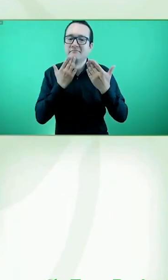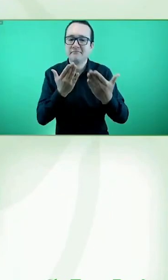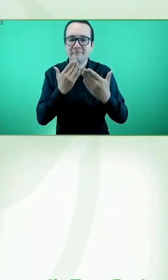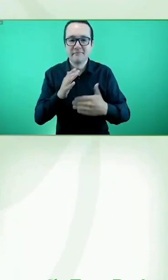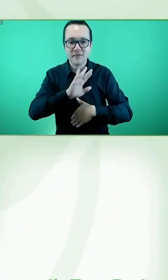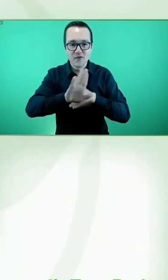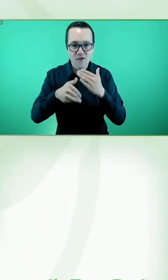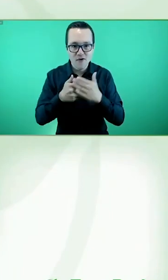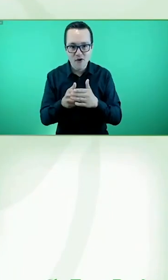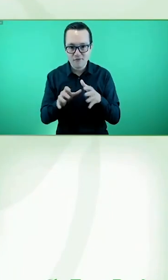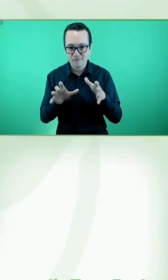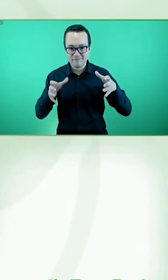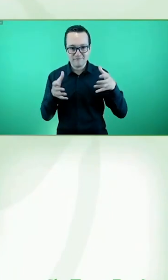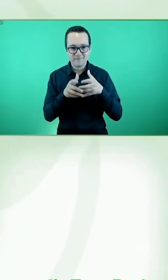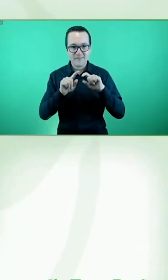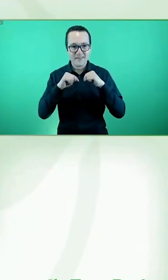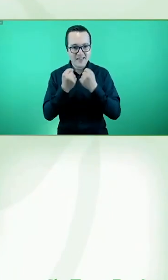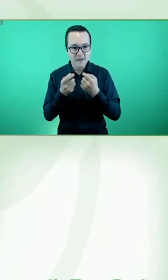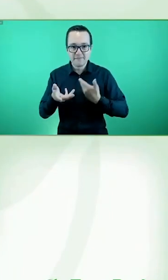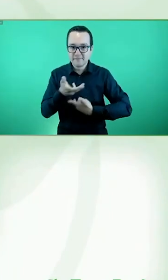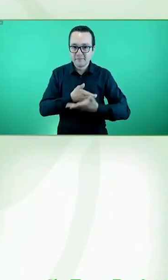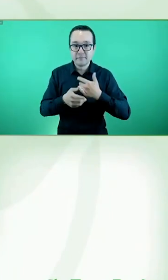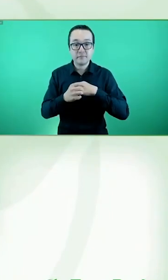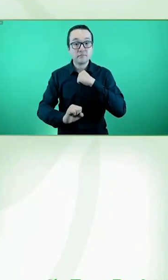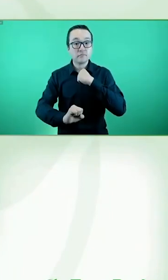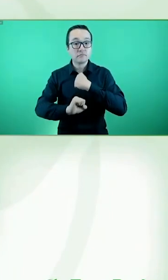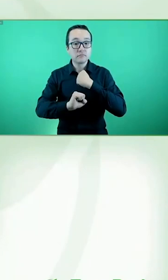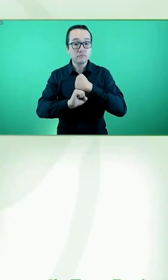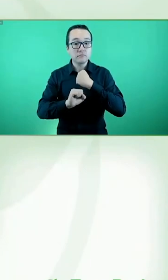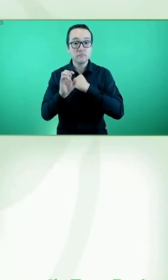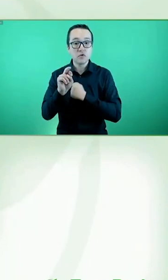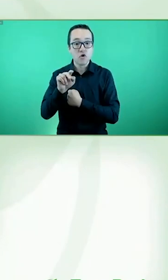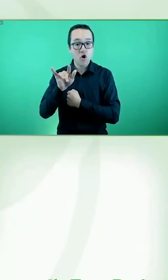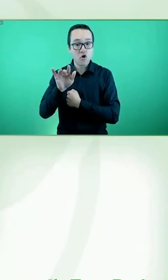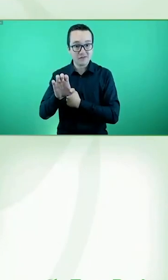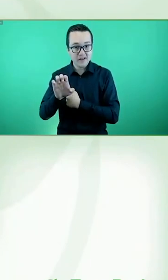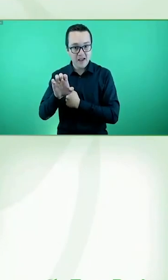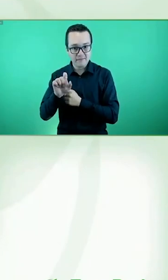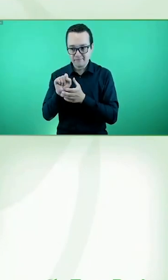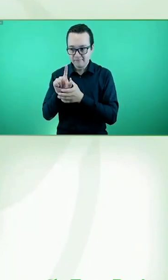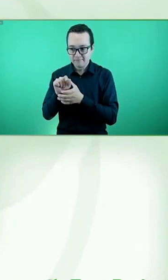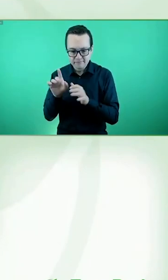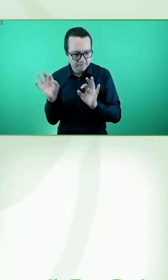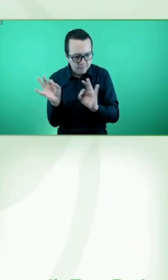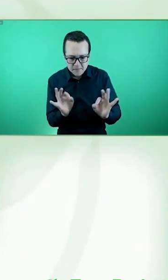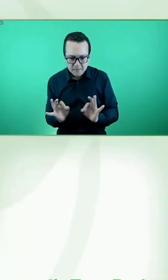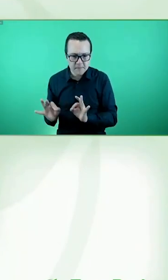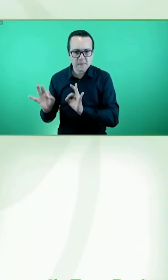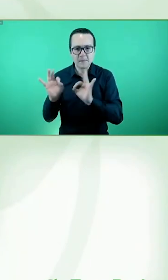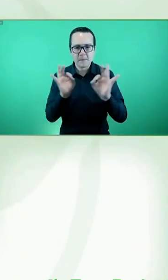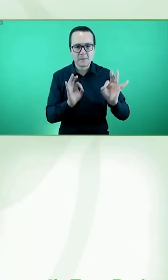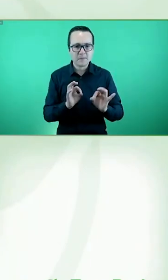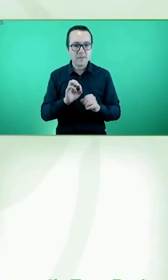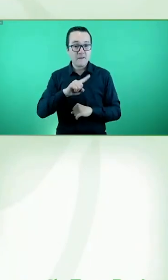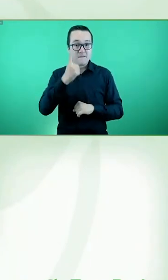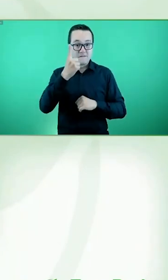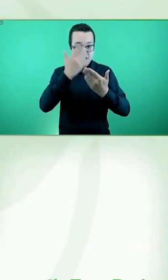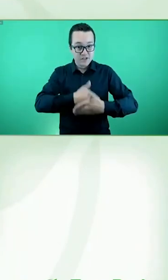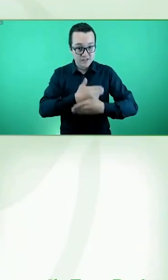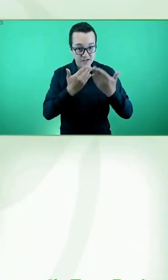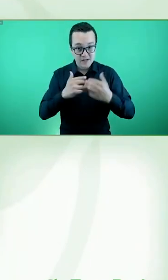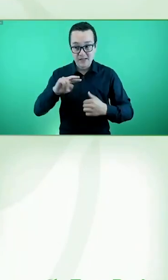the support from Fundación ONCE in making this all happen. It's the second day, so I don't have to introduce you to any details.